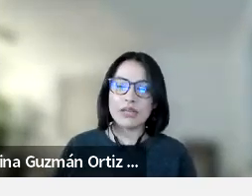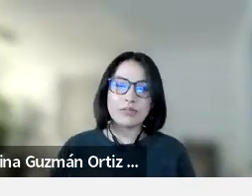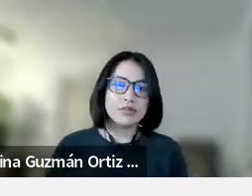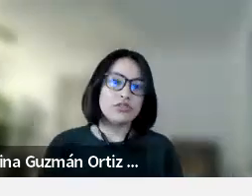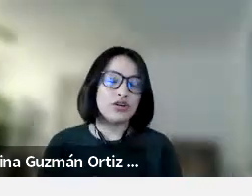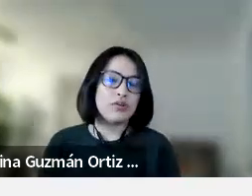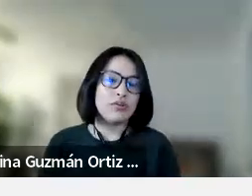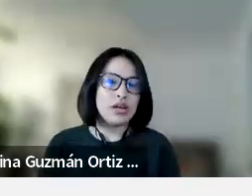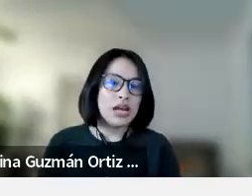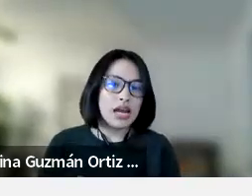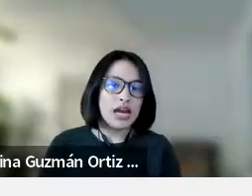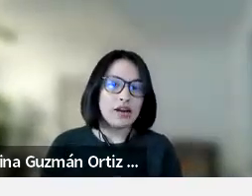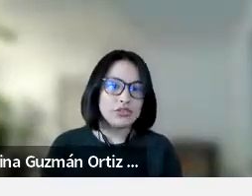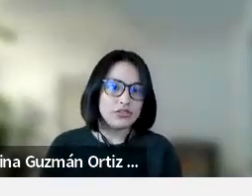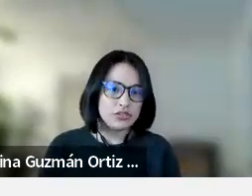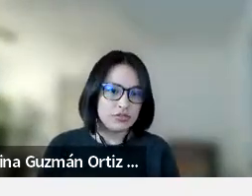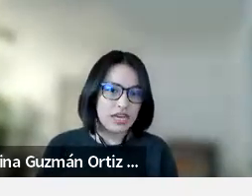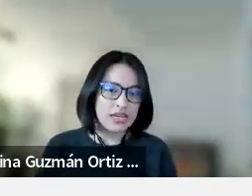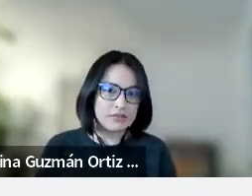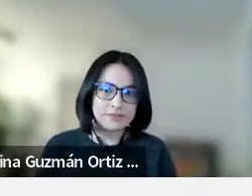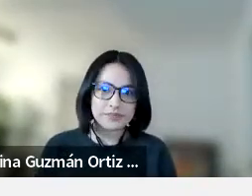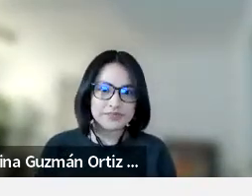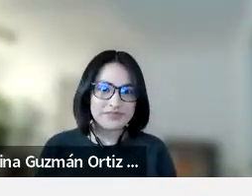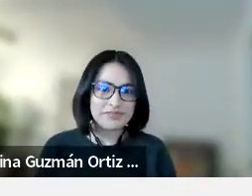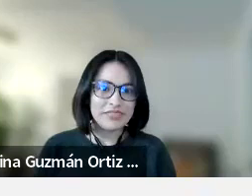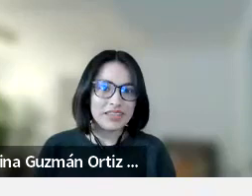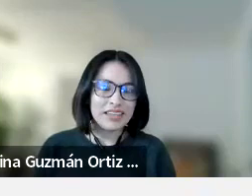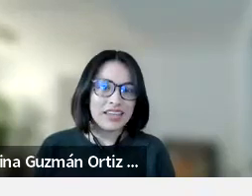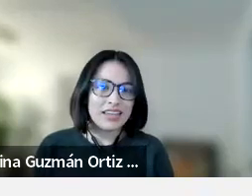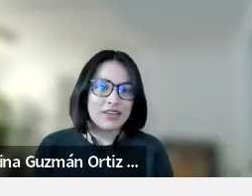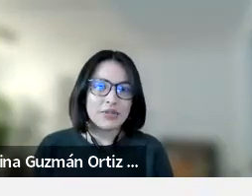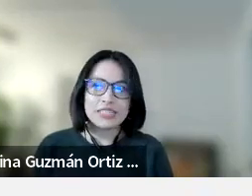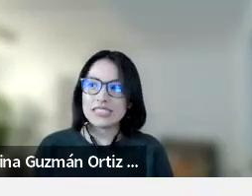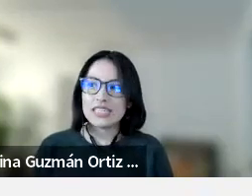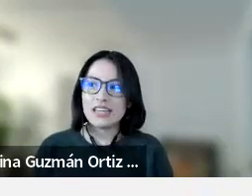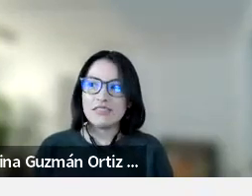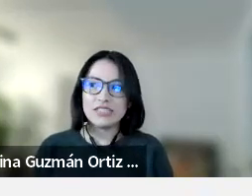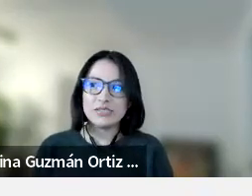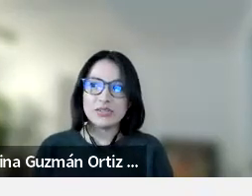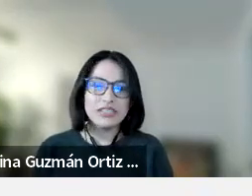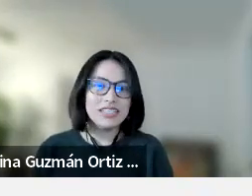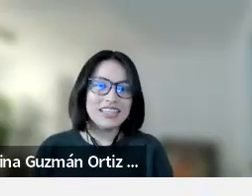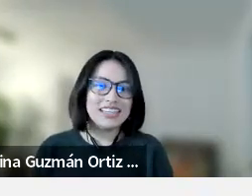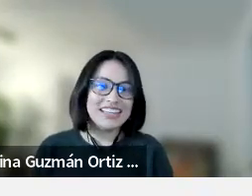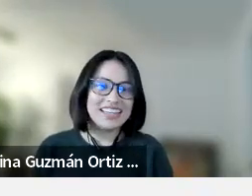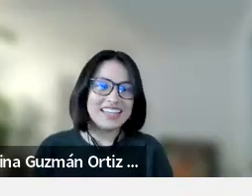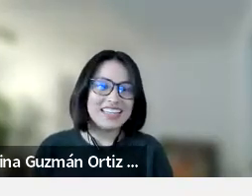slide, we will show how to do that. We can see a